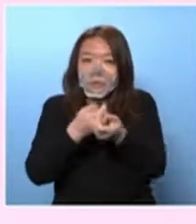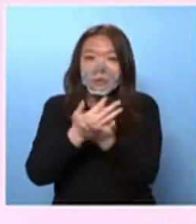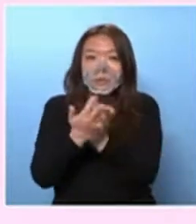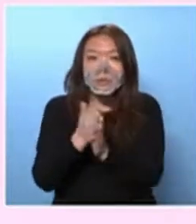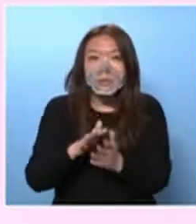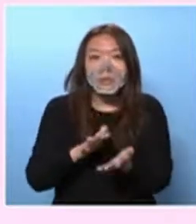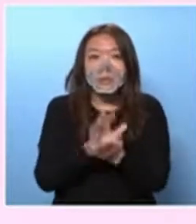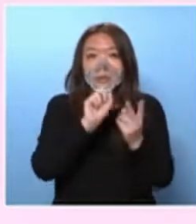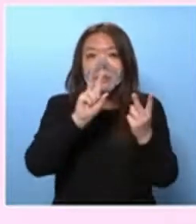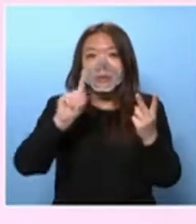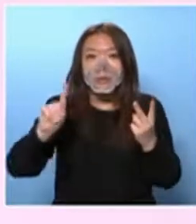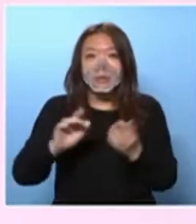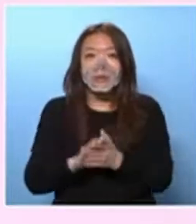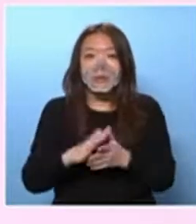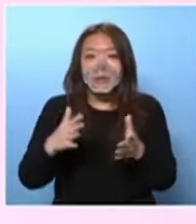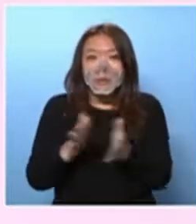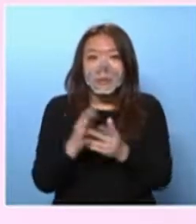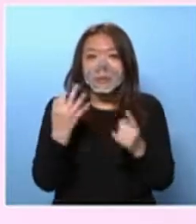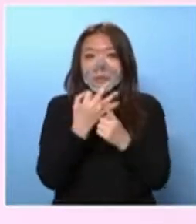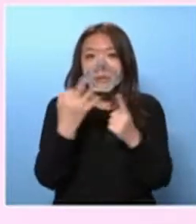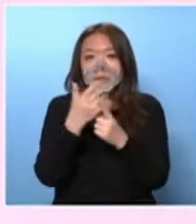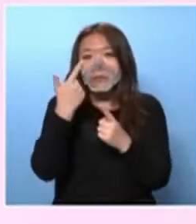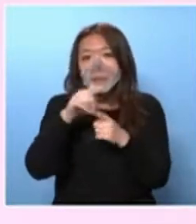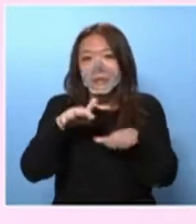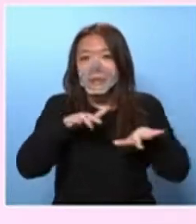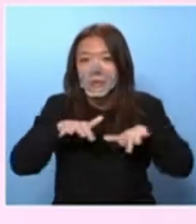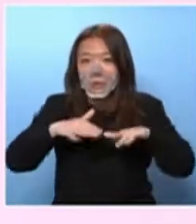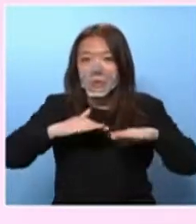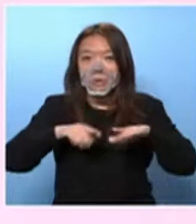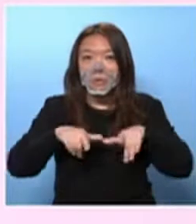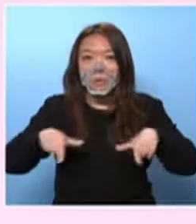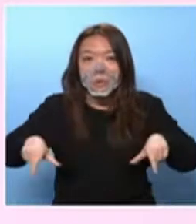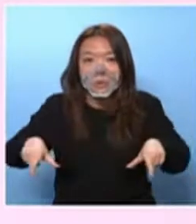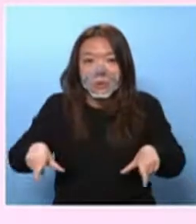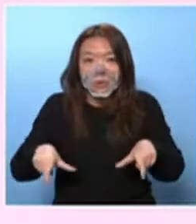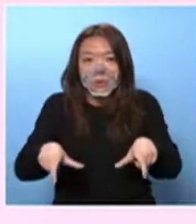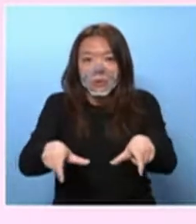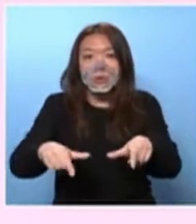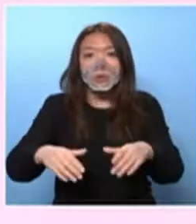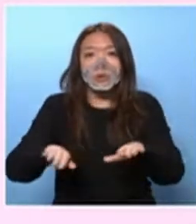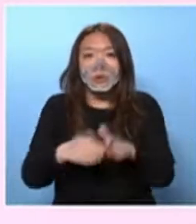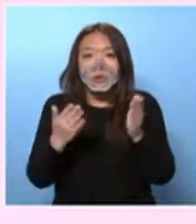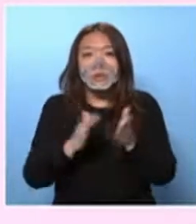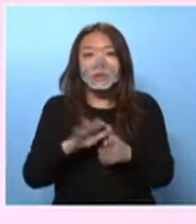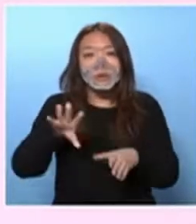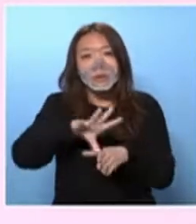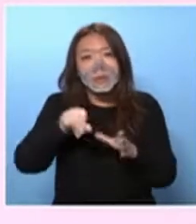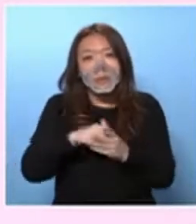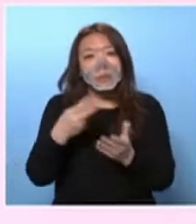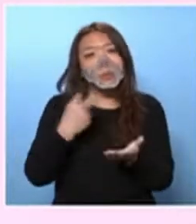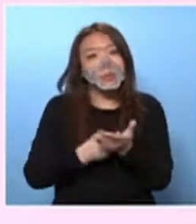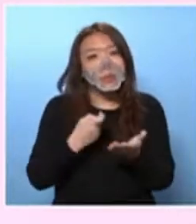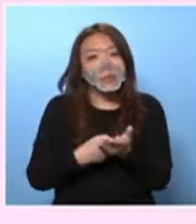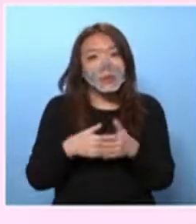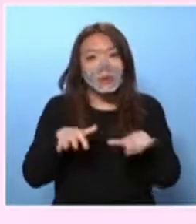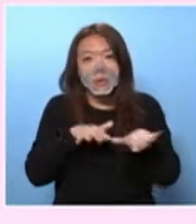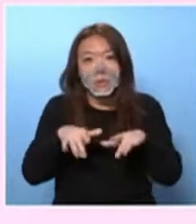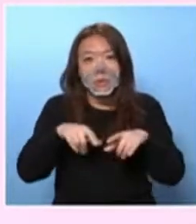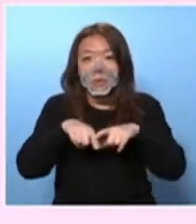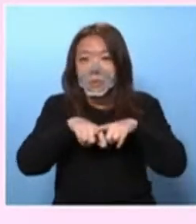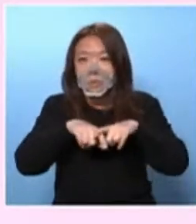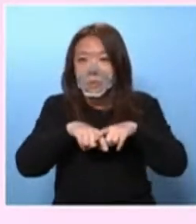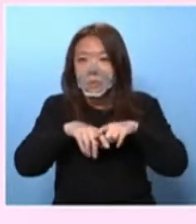improving harbourfront facilities. In 2021, a total of 13 new harbourfront sites, including the harbour steps at Wan